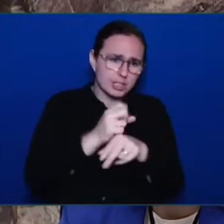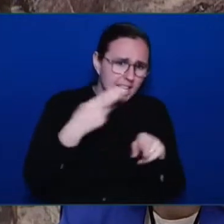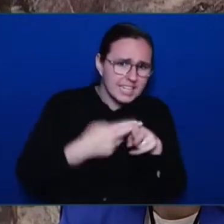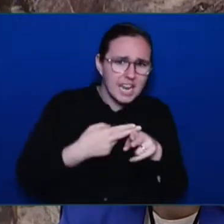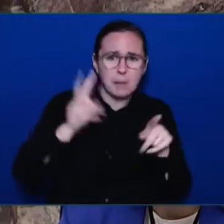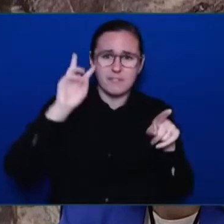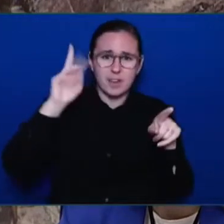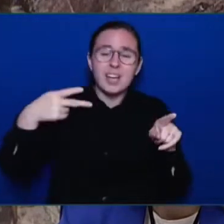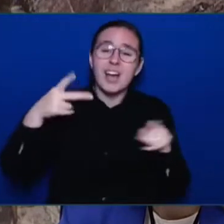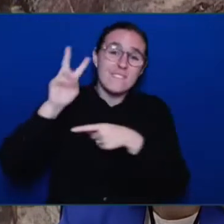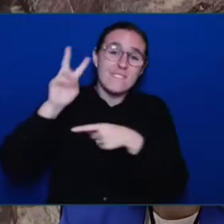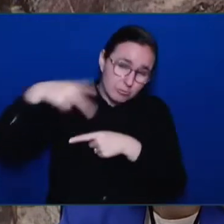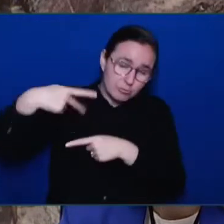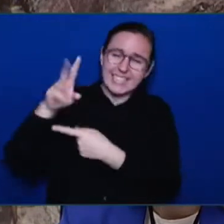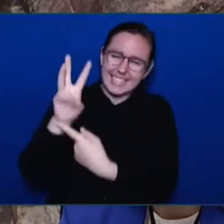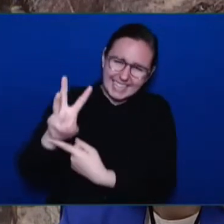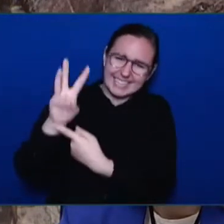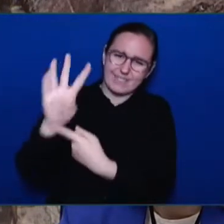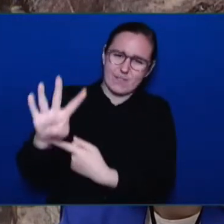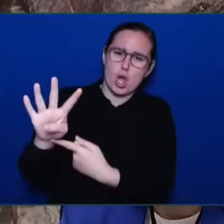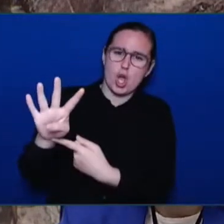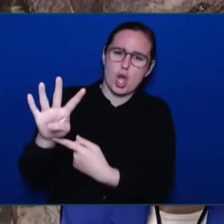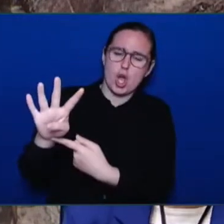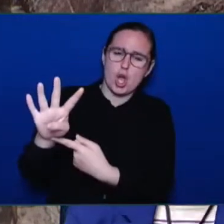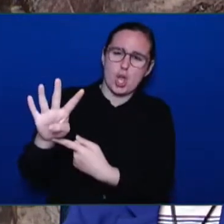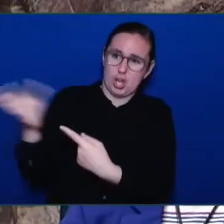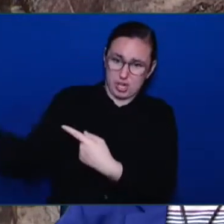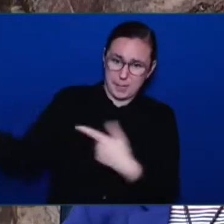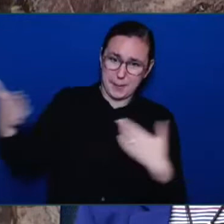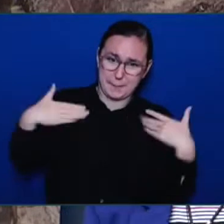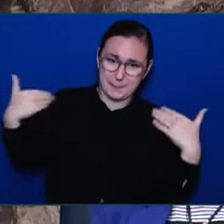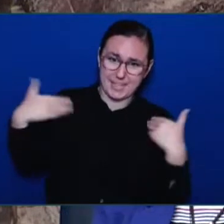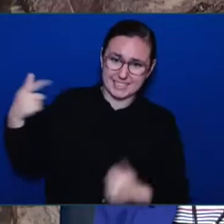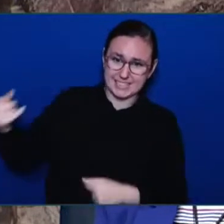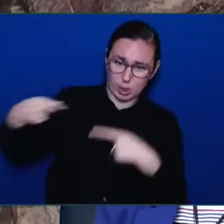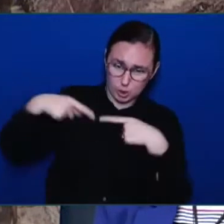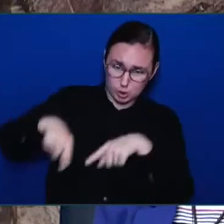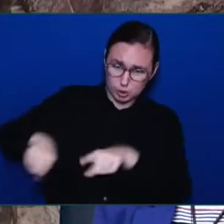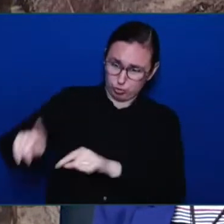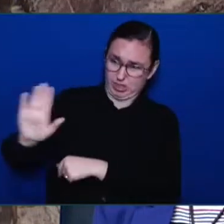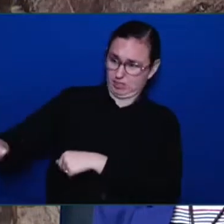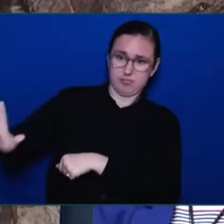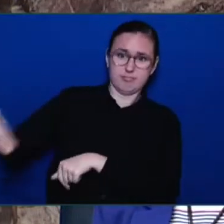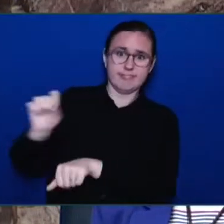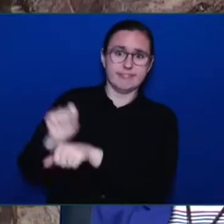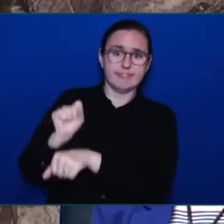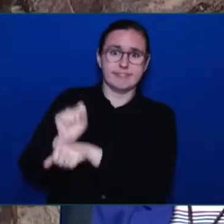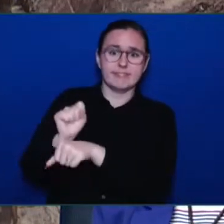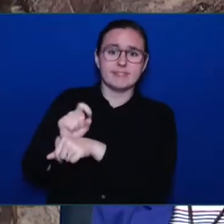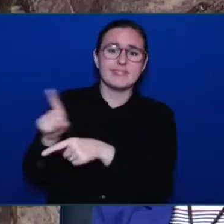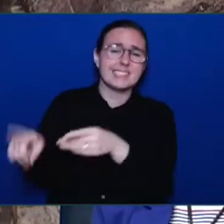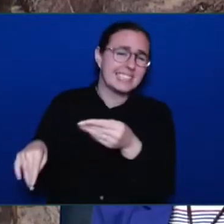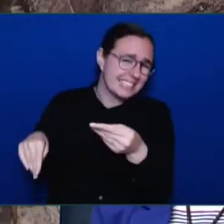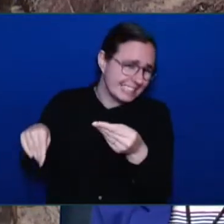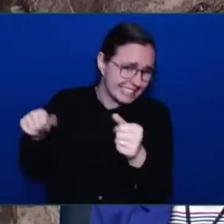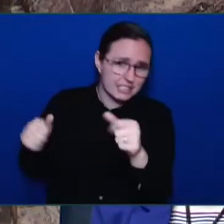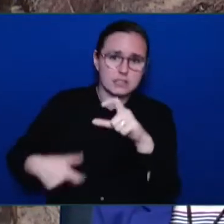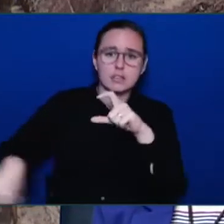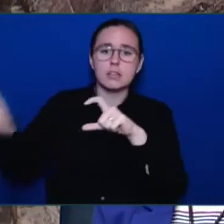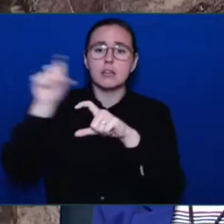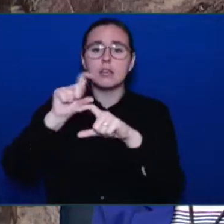actually, during the time of his watch, spent an extra $1.3